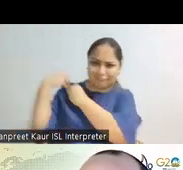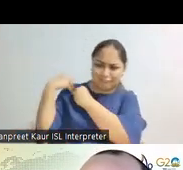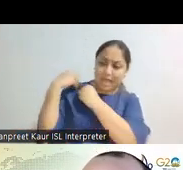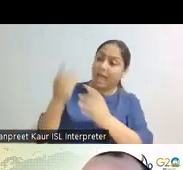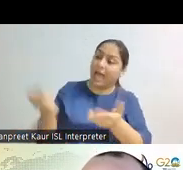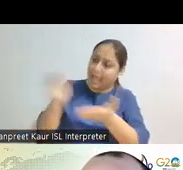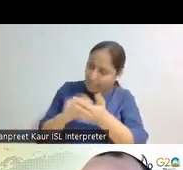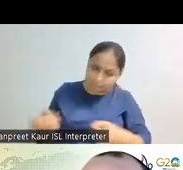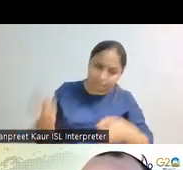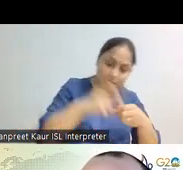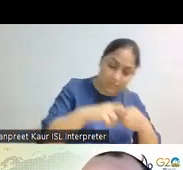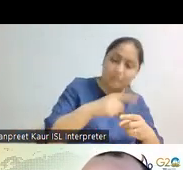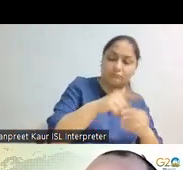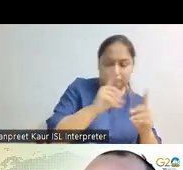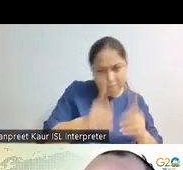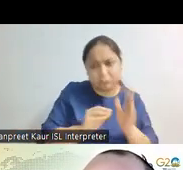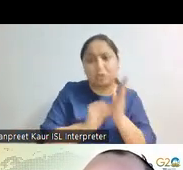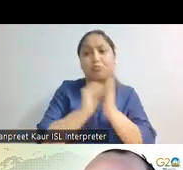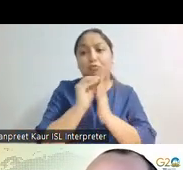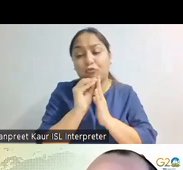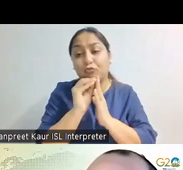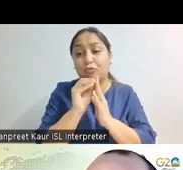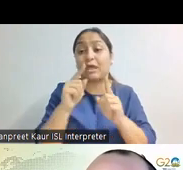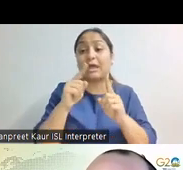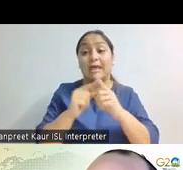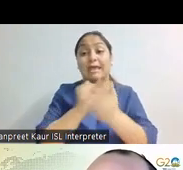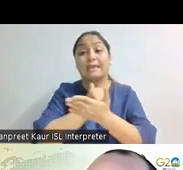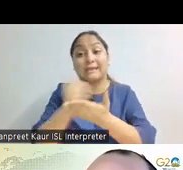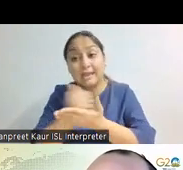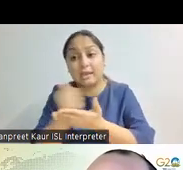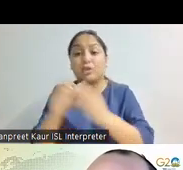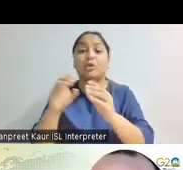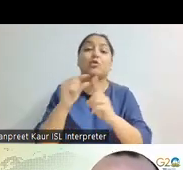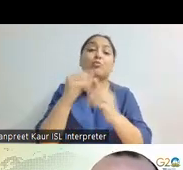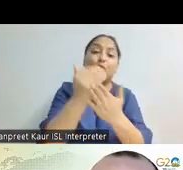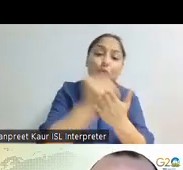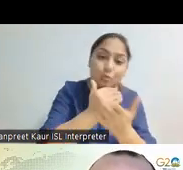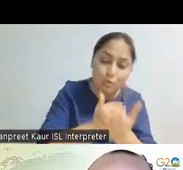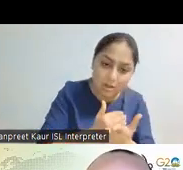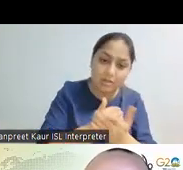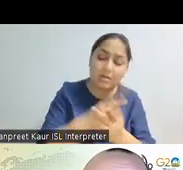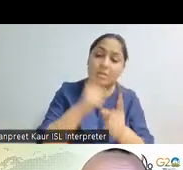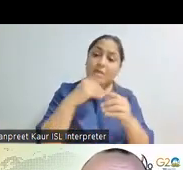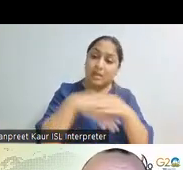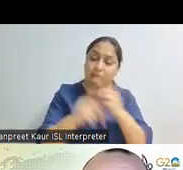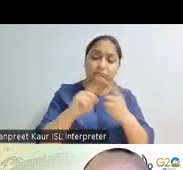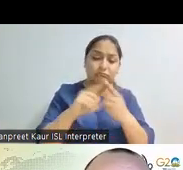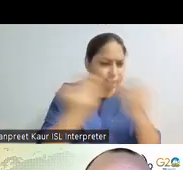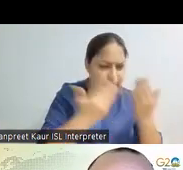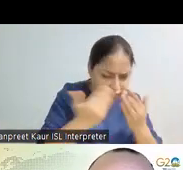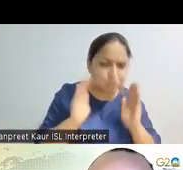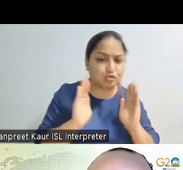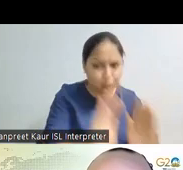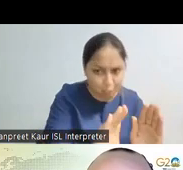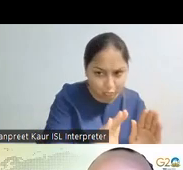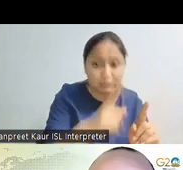improve training programs that target women who have taken such a career break, as well as institutional and infrastructural supports for these